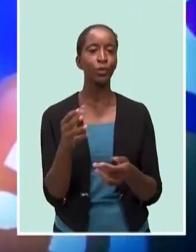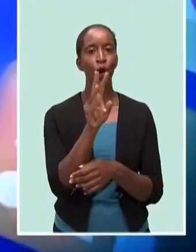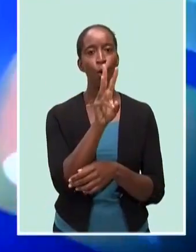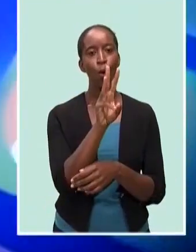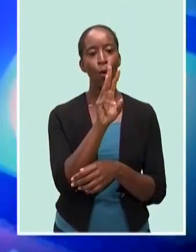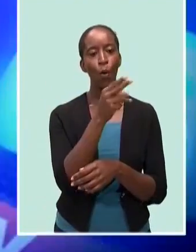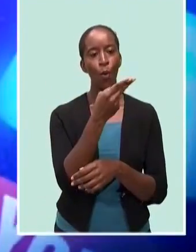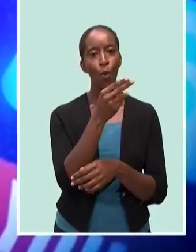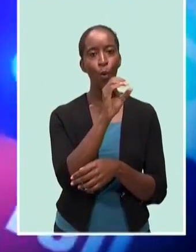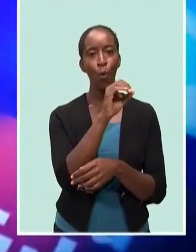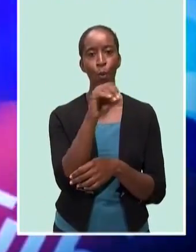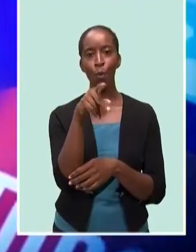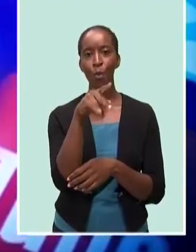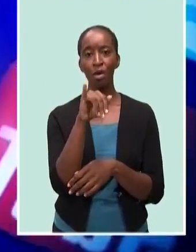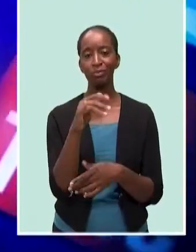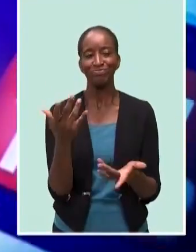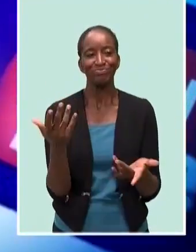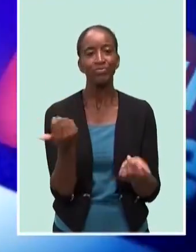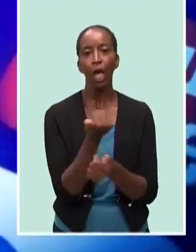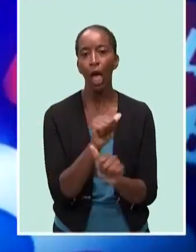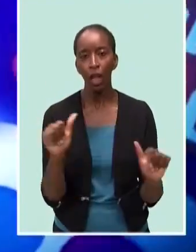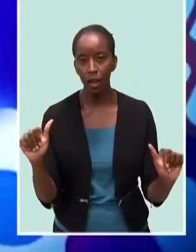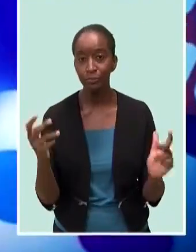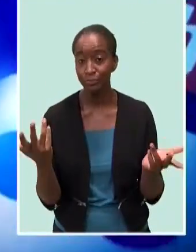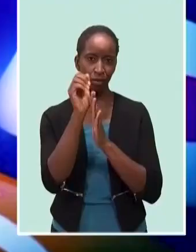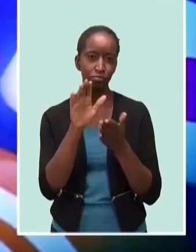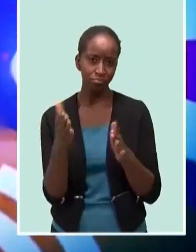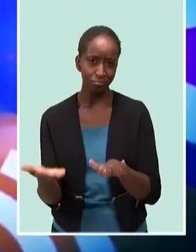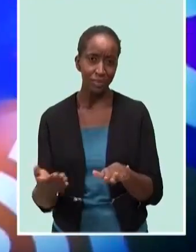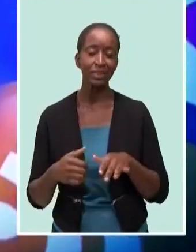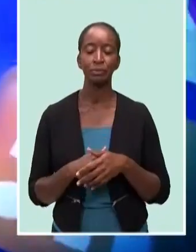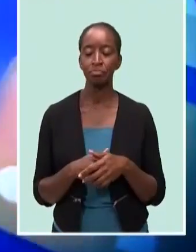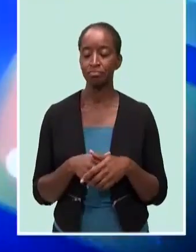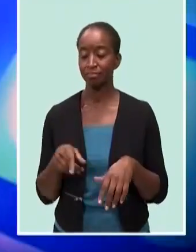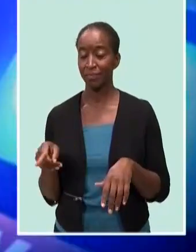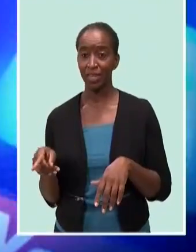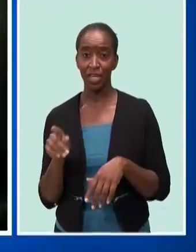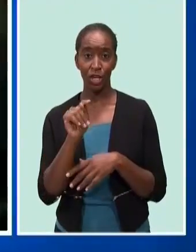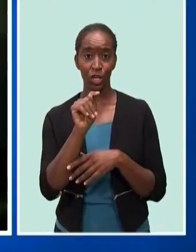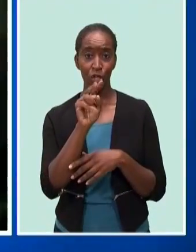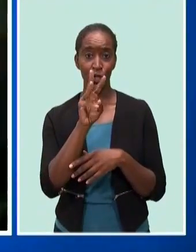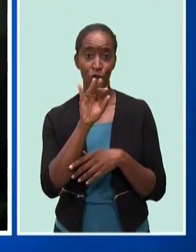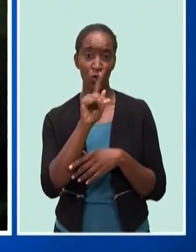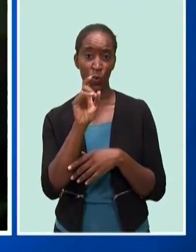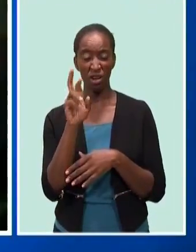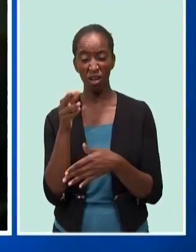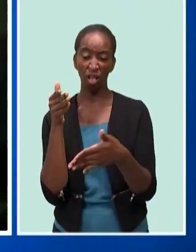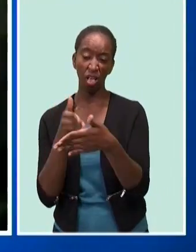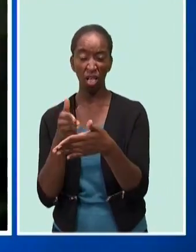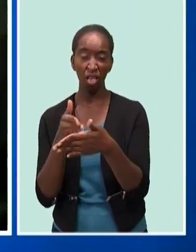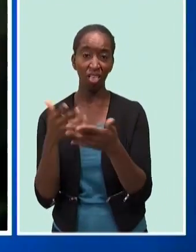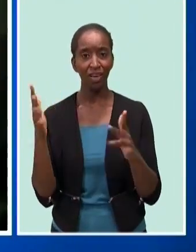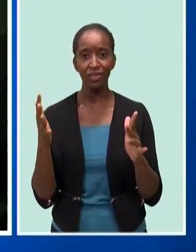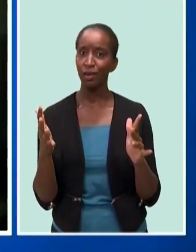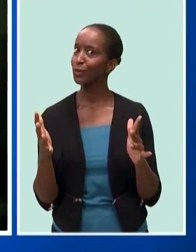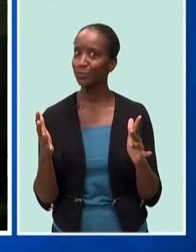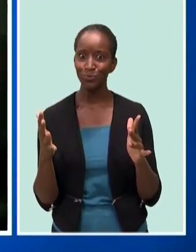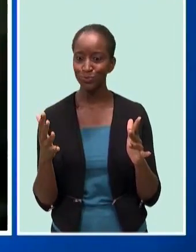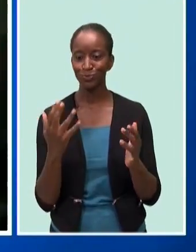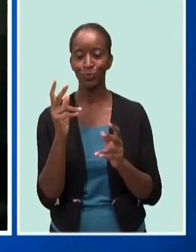Well, various schools and organizations around the island took part in the initiative. So what about you? Did you rock your